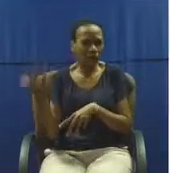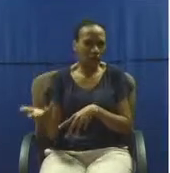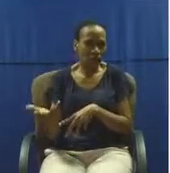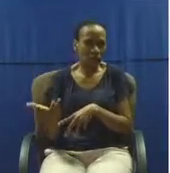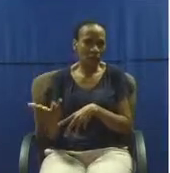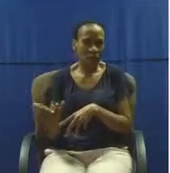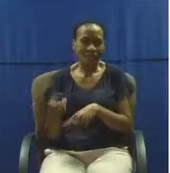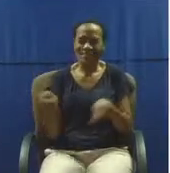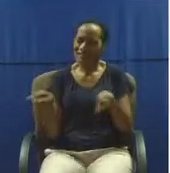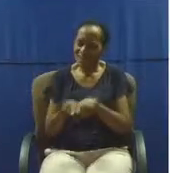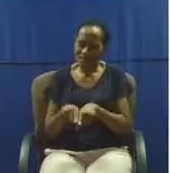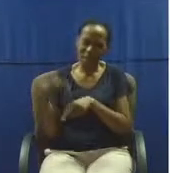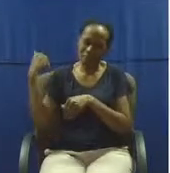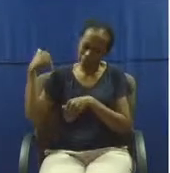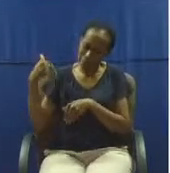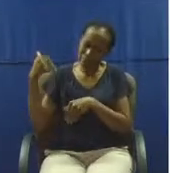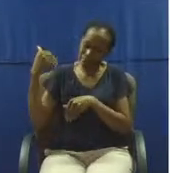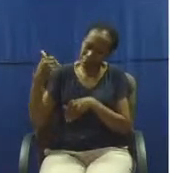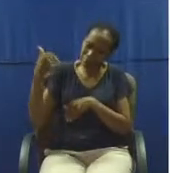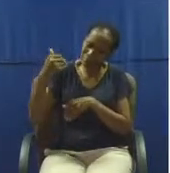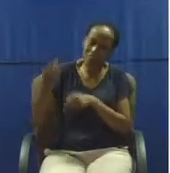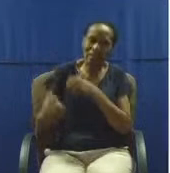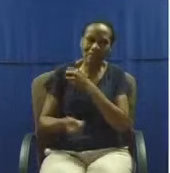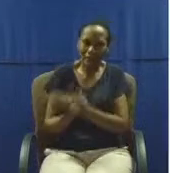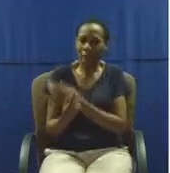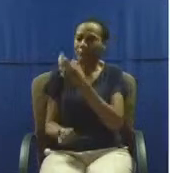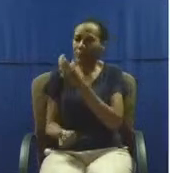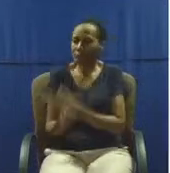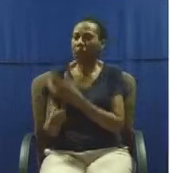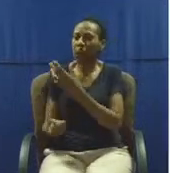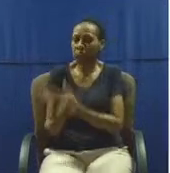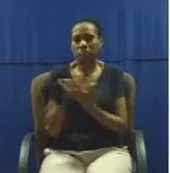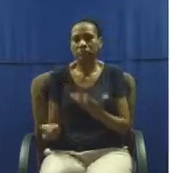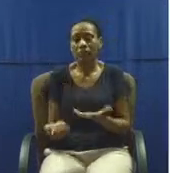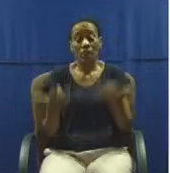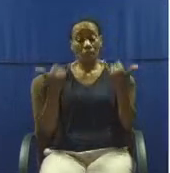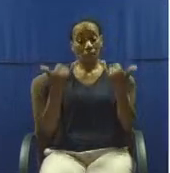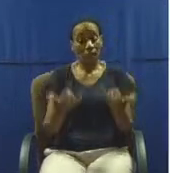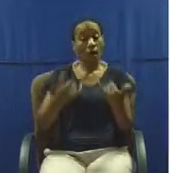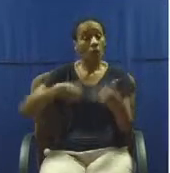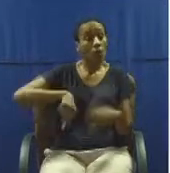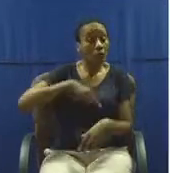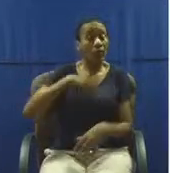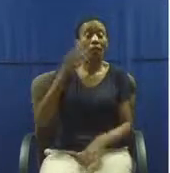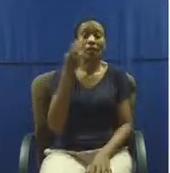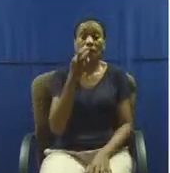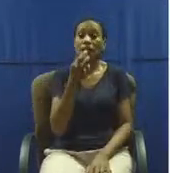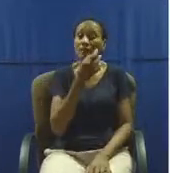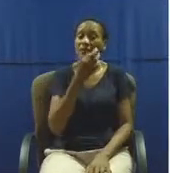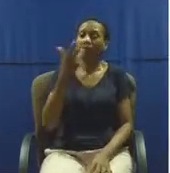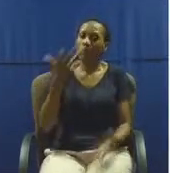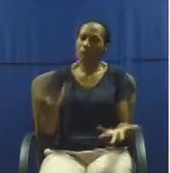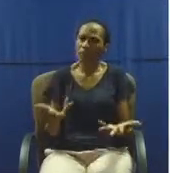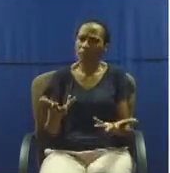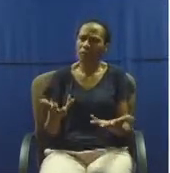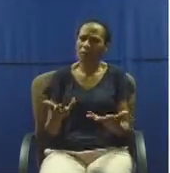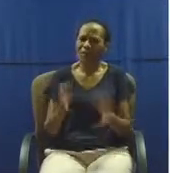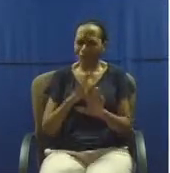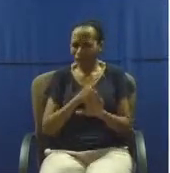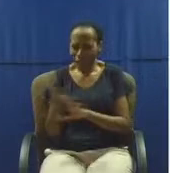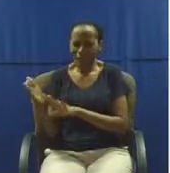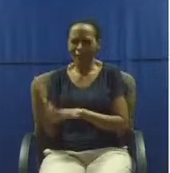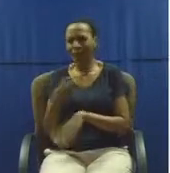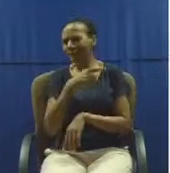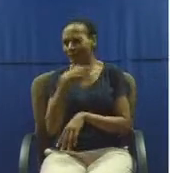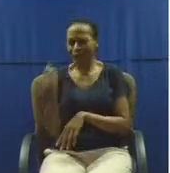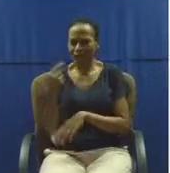over and over and over again. Now, we are saying this should be avoided, and